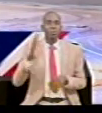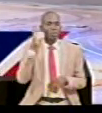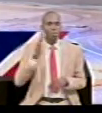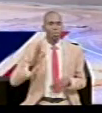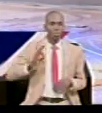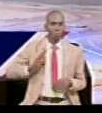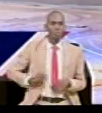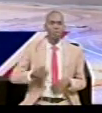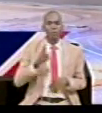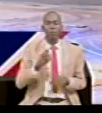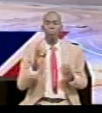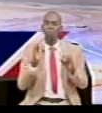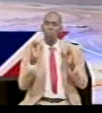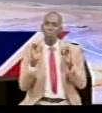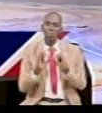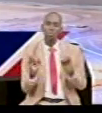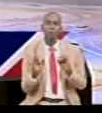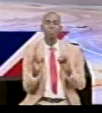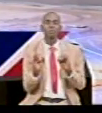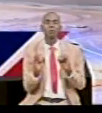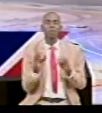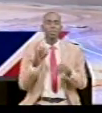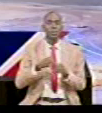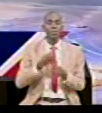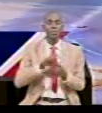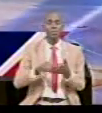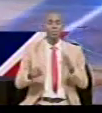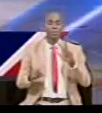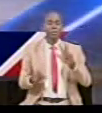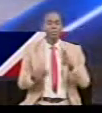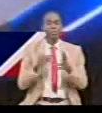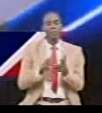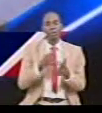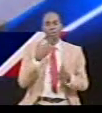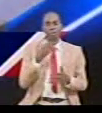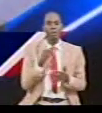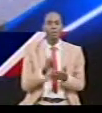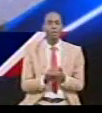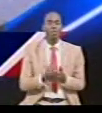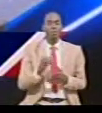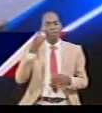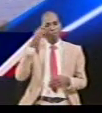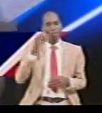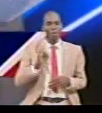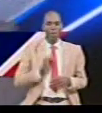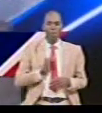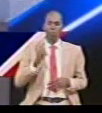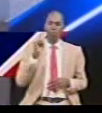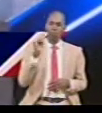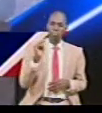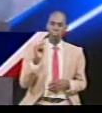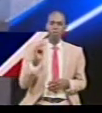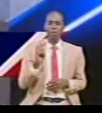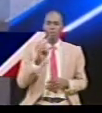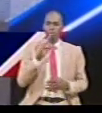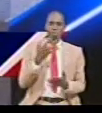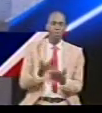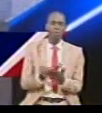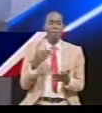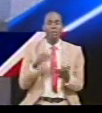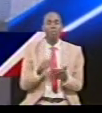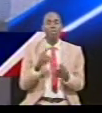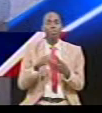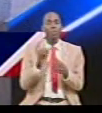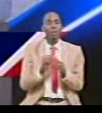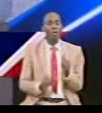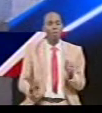you nothing. In verse 3, it tells us, for I testify again to every man that